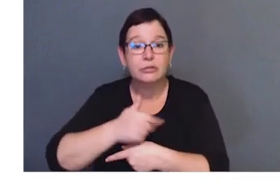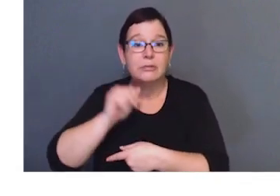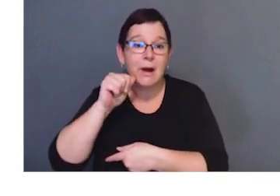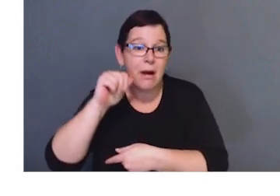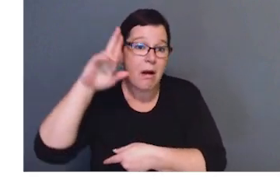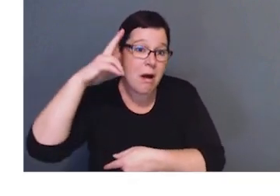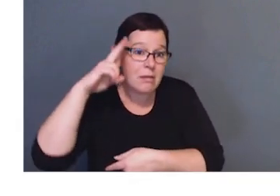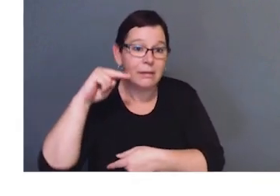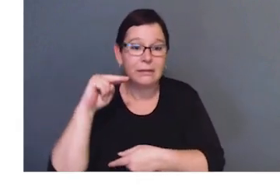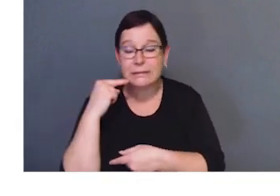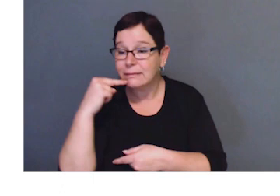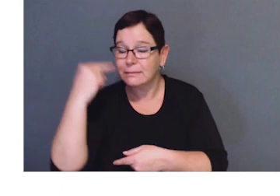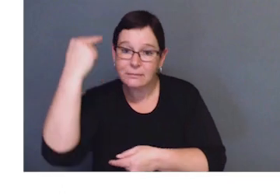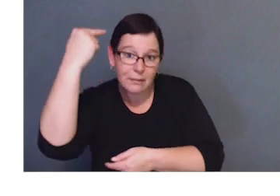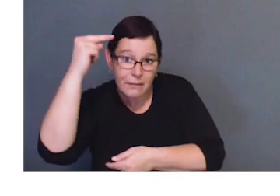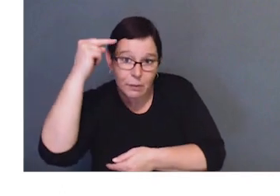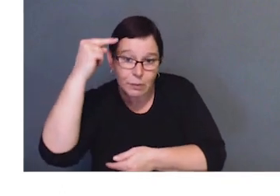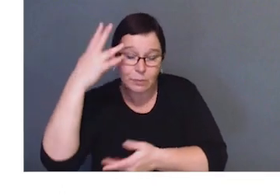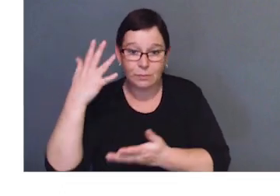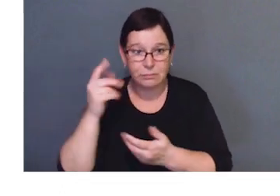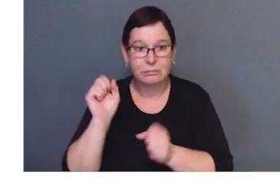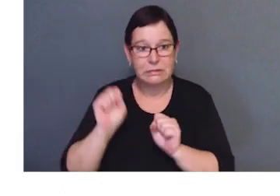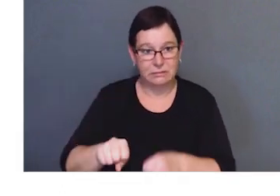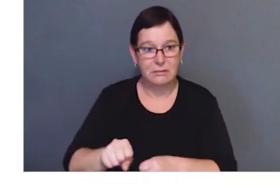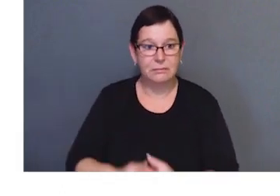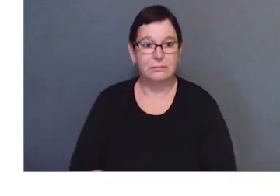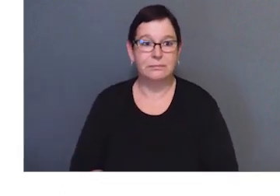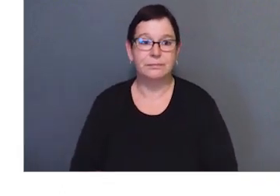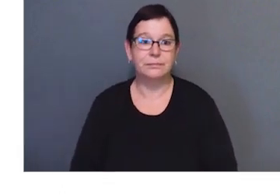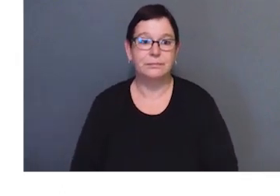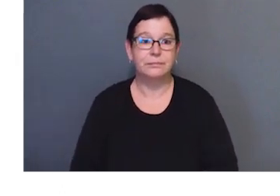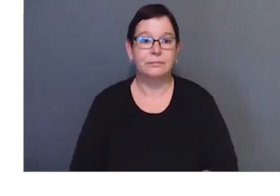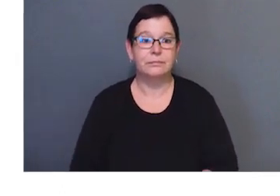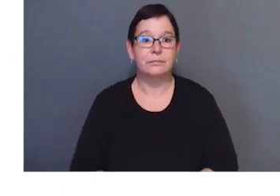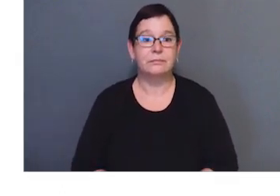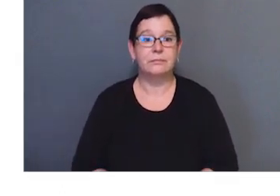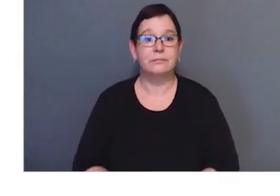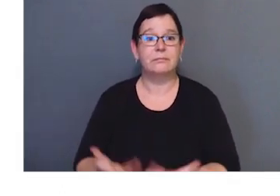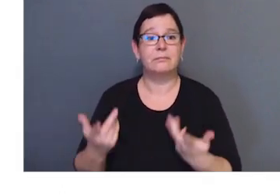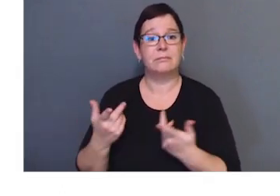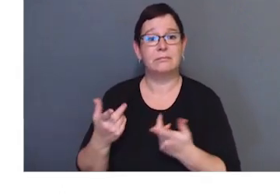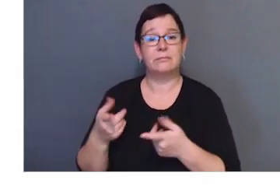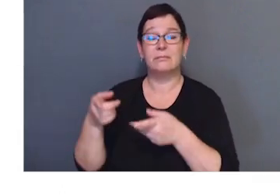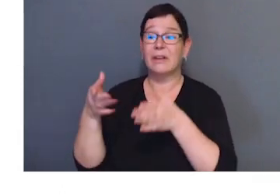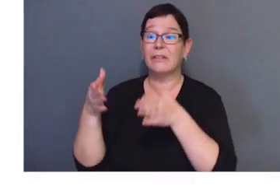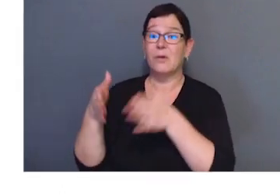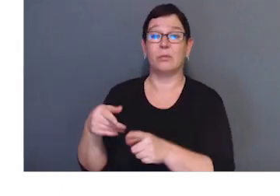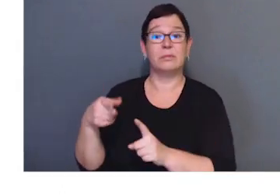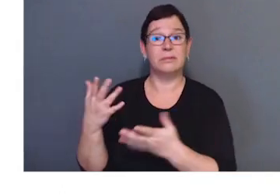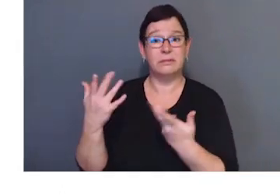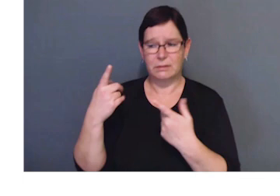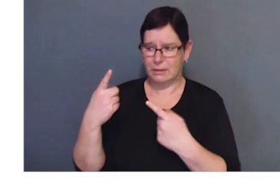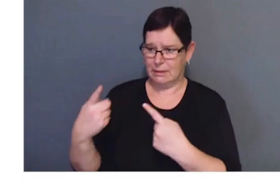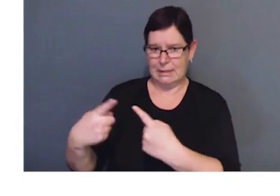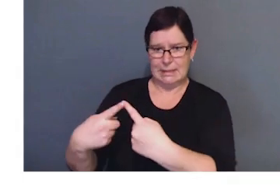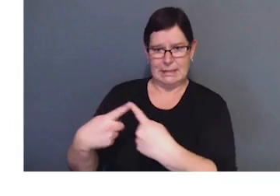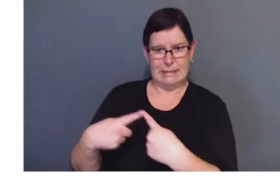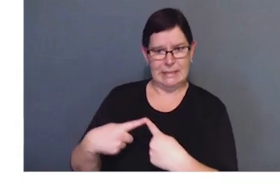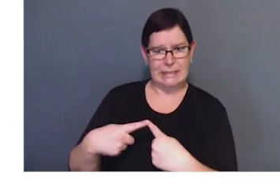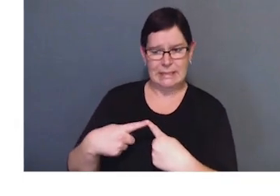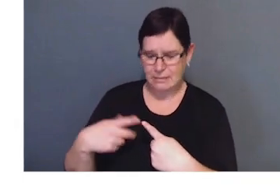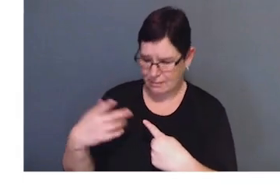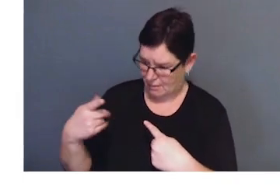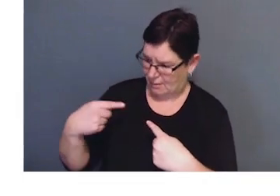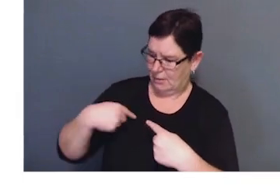or nephew. An individual is considered to be dependent on someone for support if they rely on them to regularly